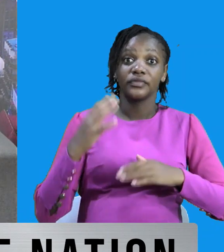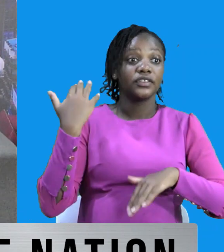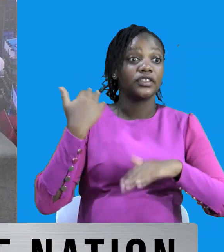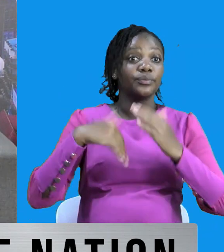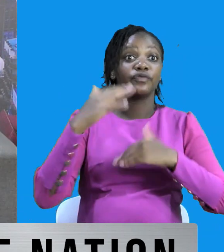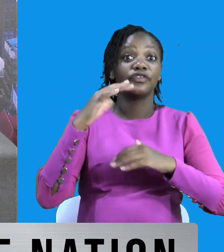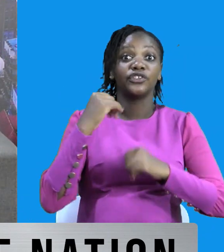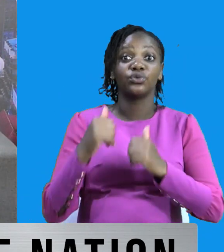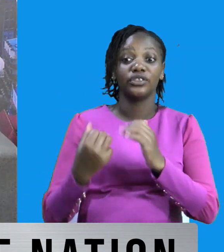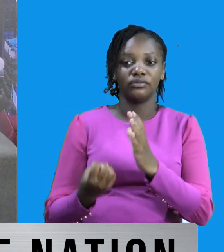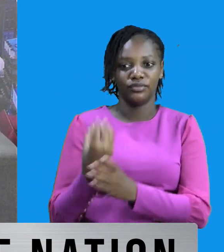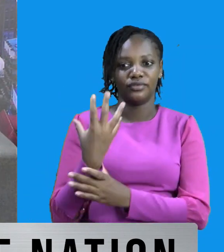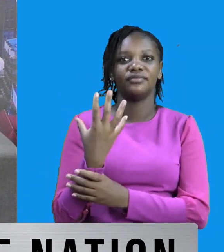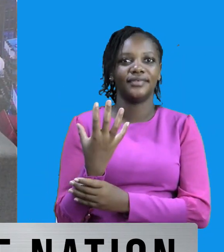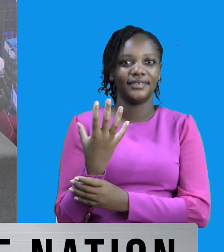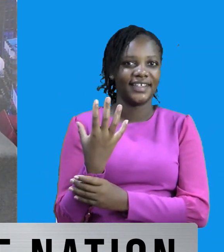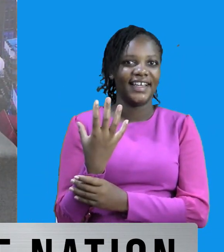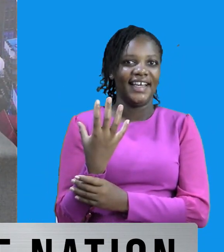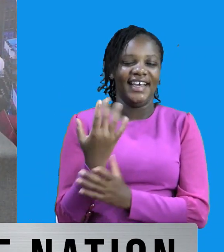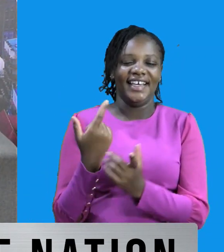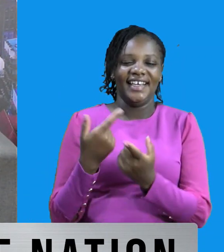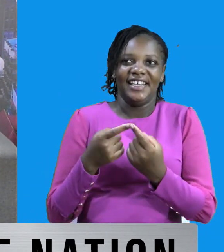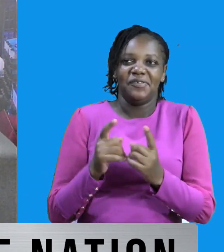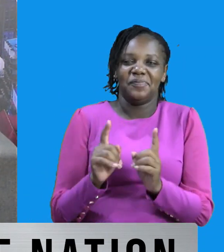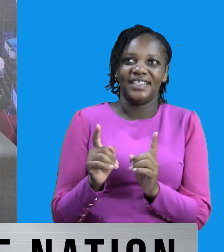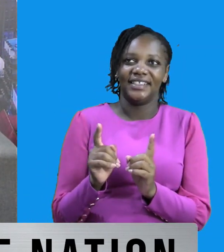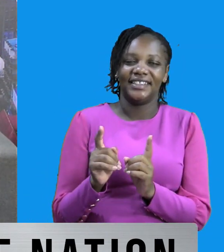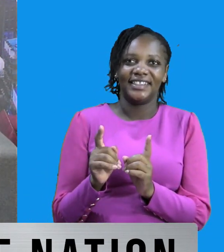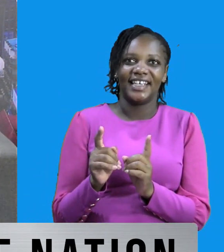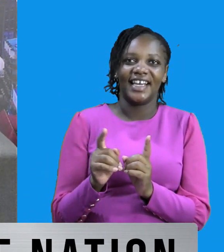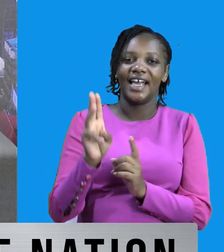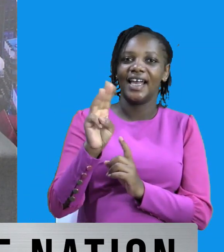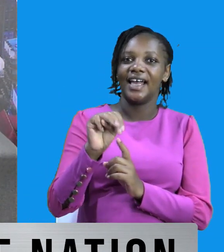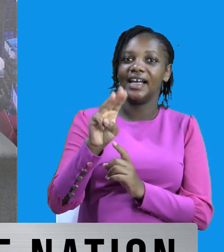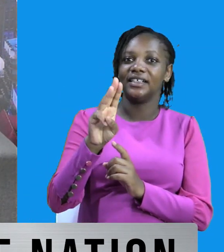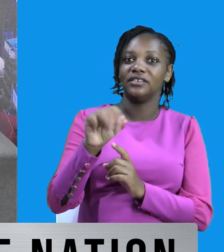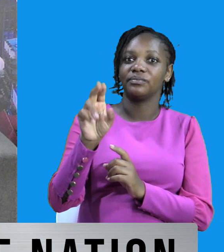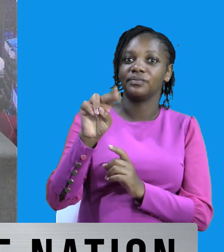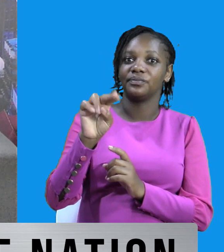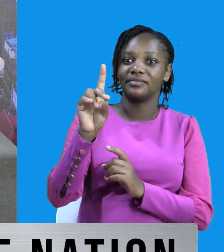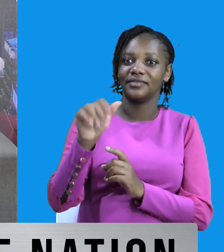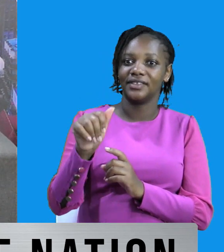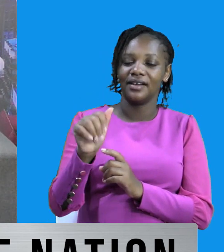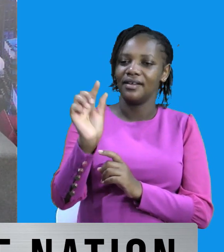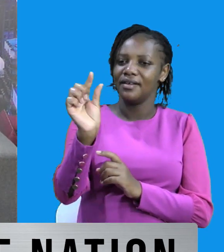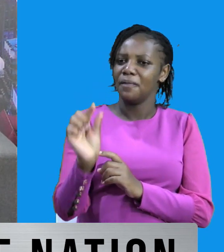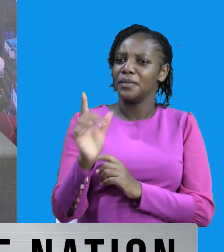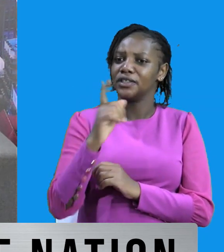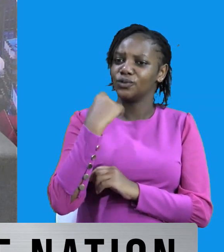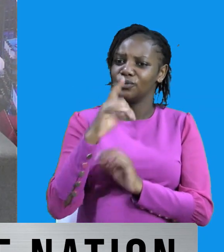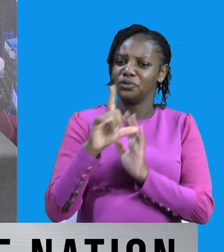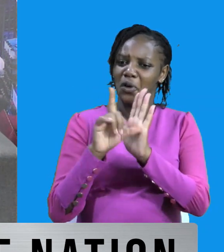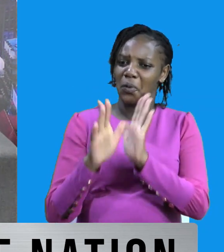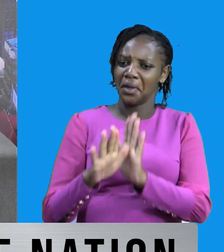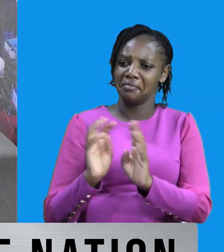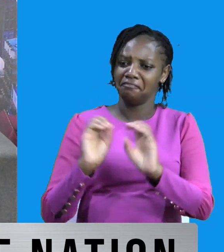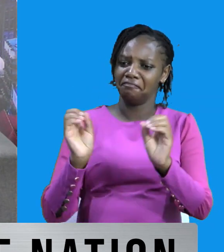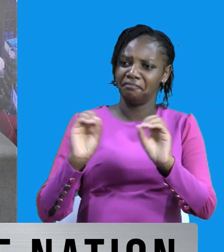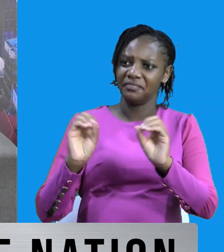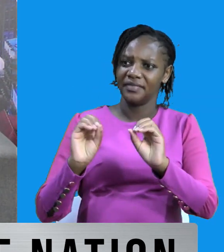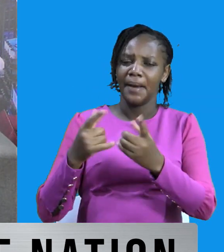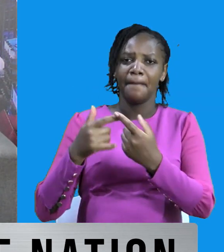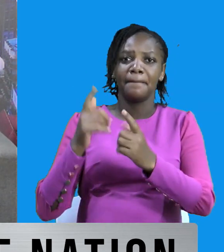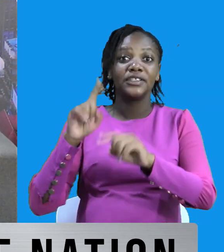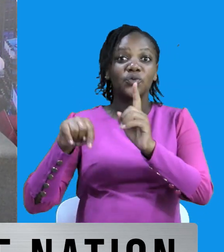professionals that we produce. Yes. Brian Mwenda, being a person who has not been, is not a lawyer, winning